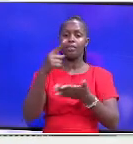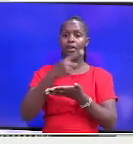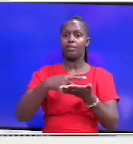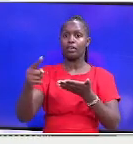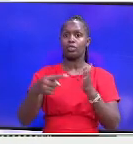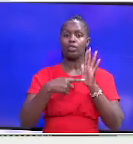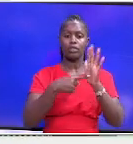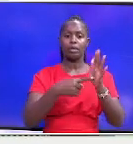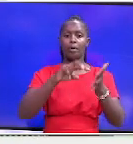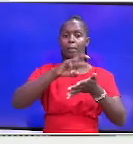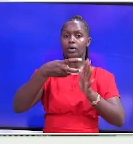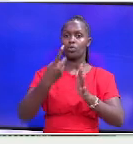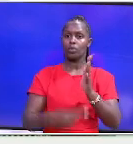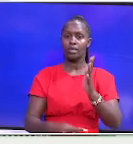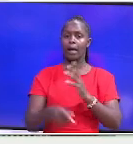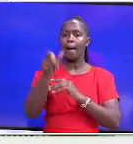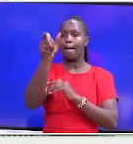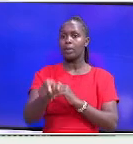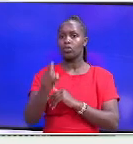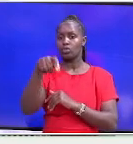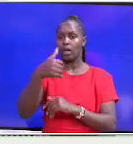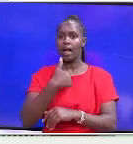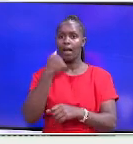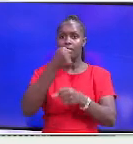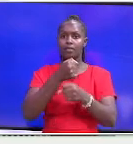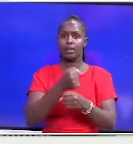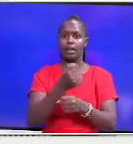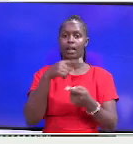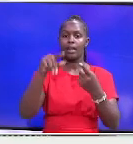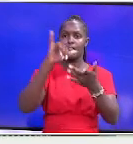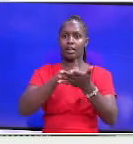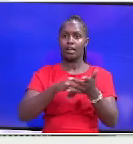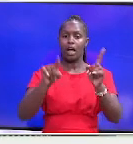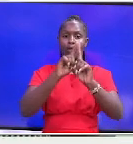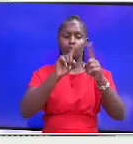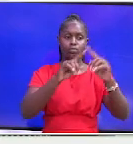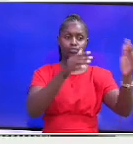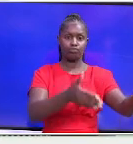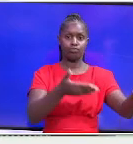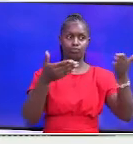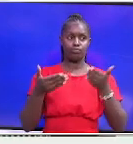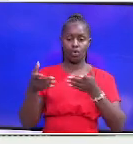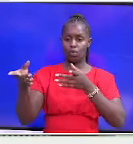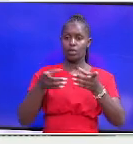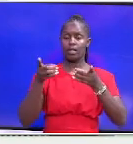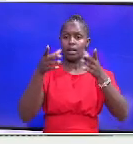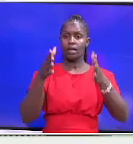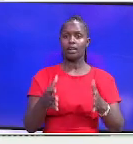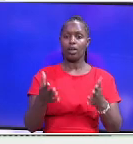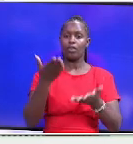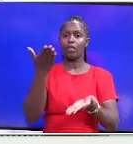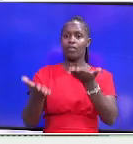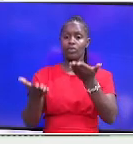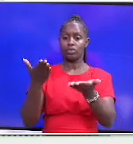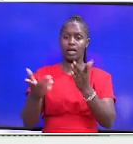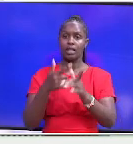it means someone could have also done some dirty job there and then brings it to the director of evaluation. Then